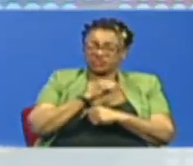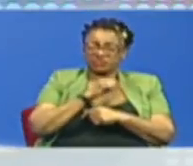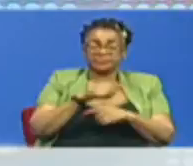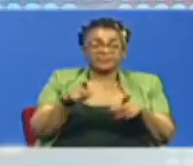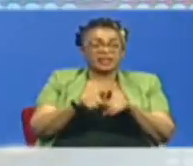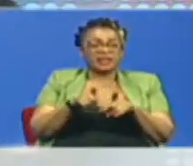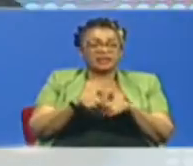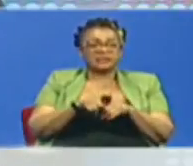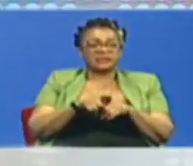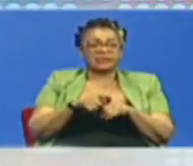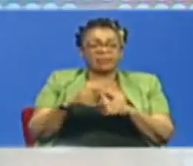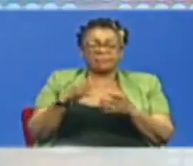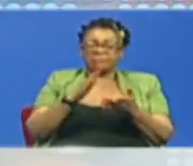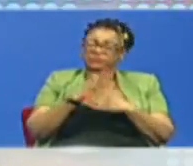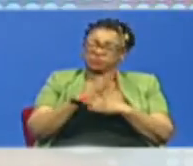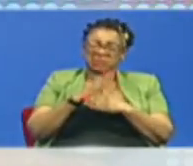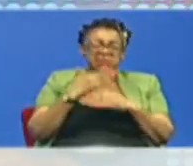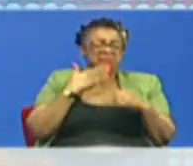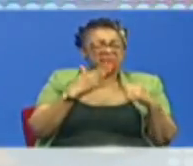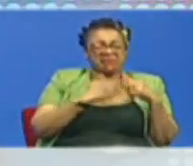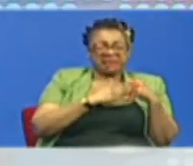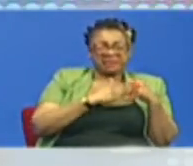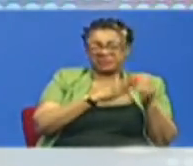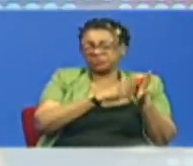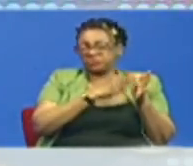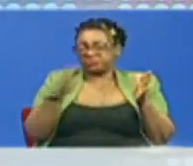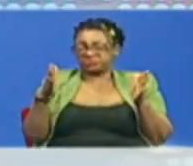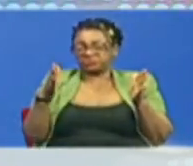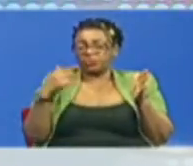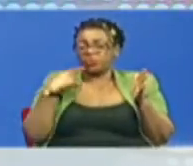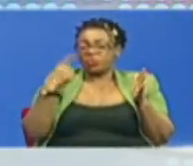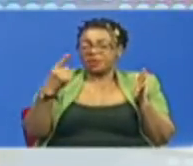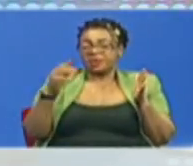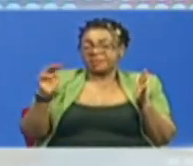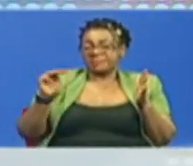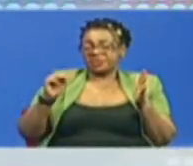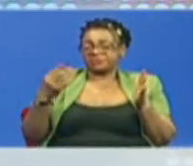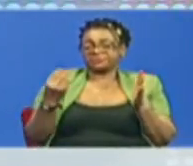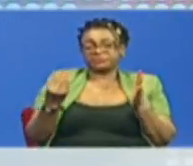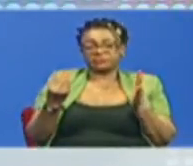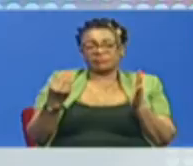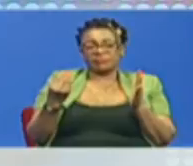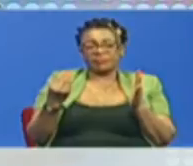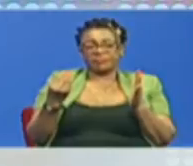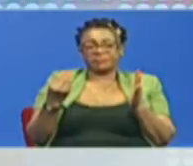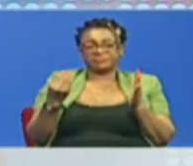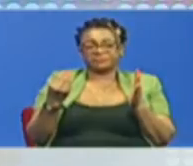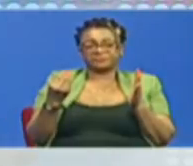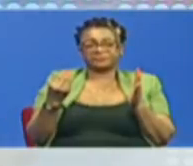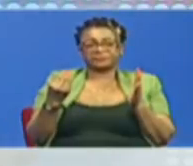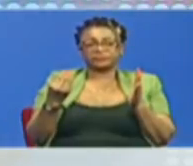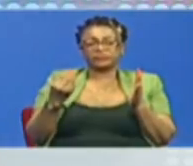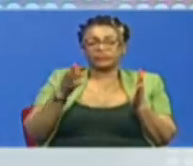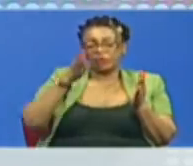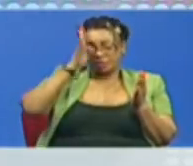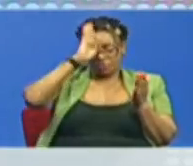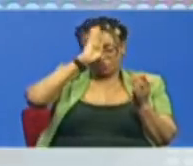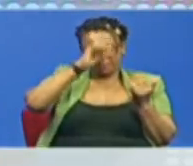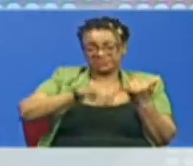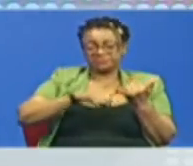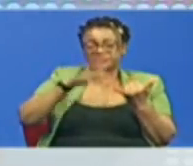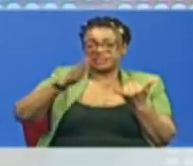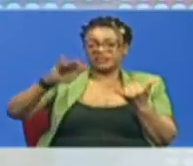from between 900 million shillings to about 100 million shillings. And these counties are Bungoma,